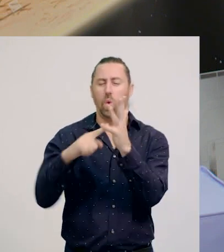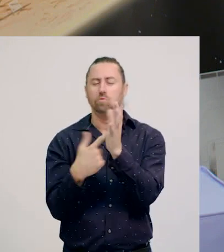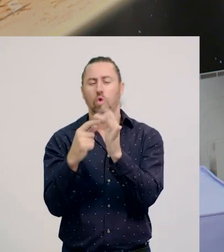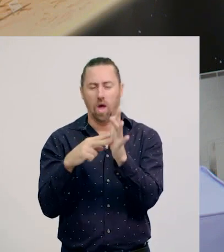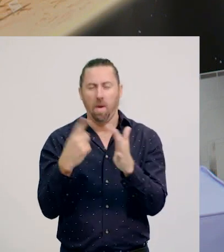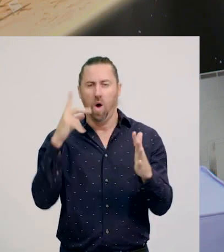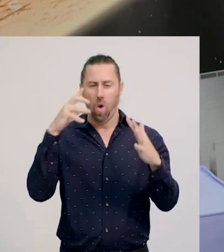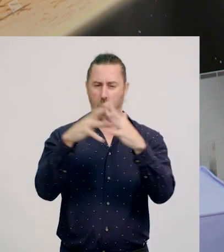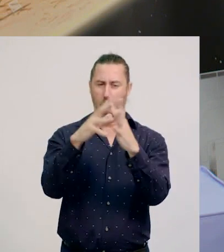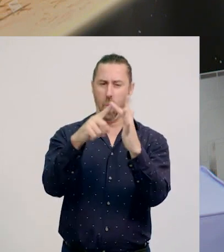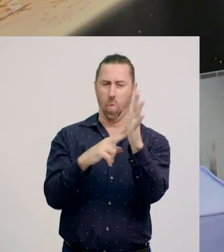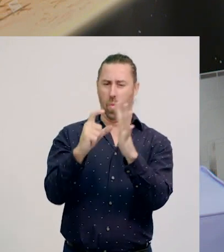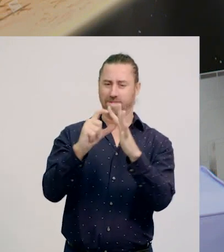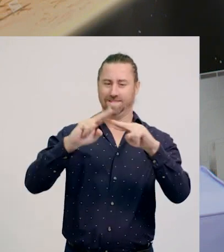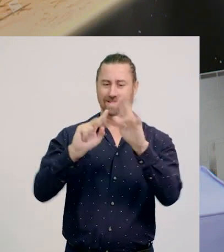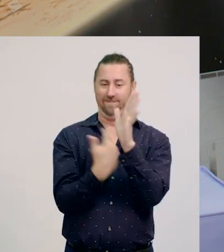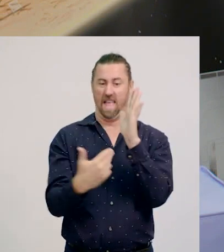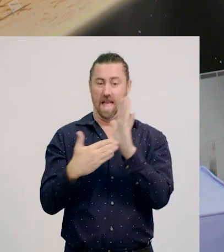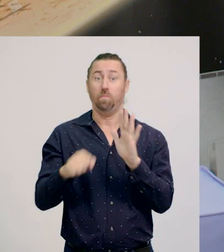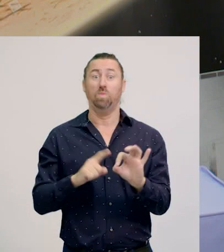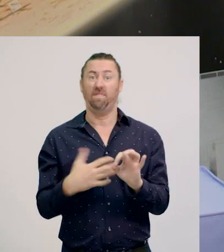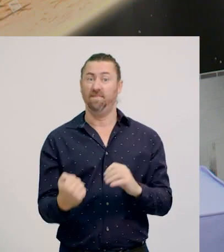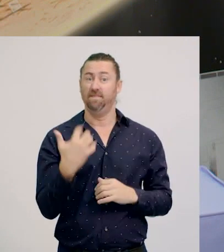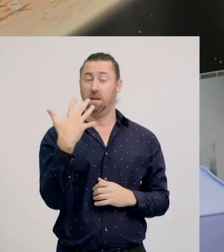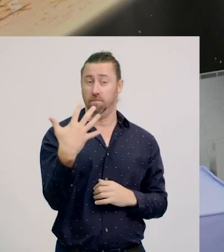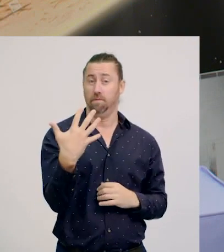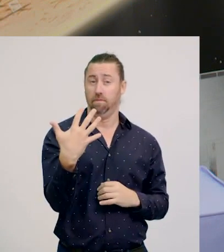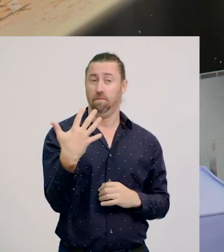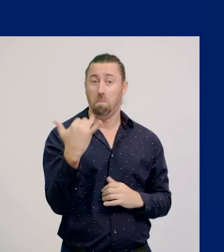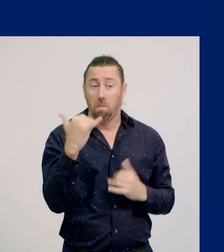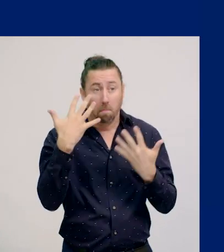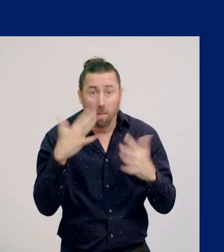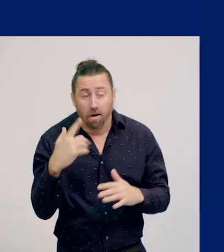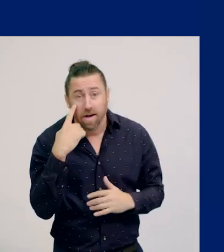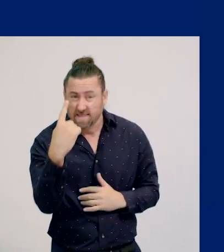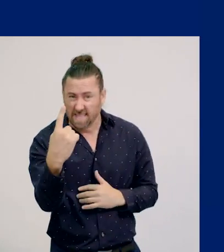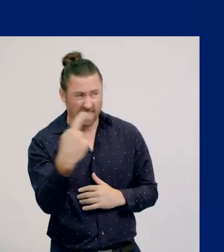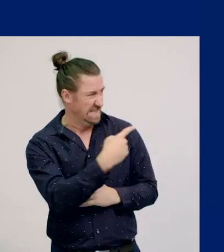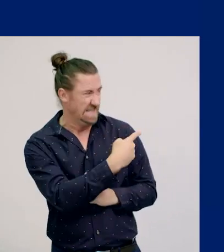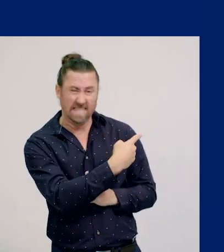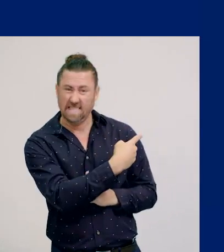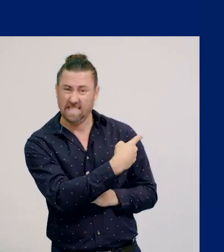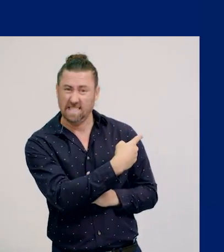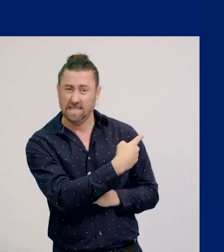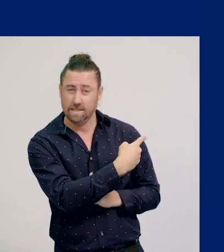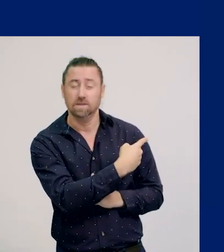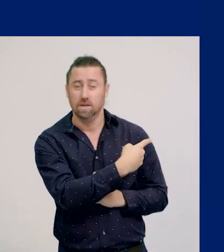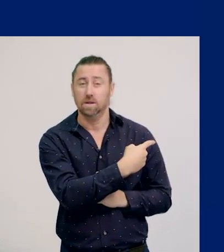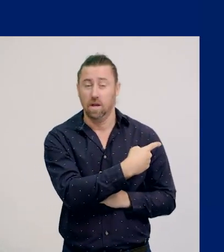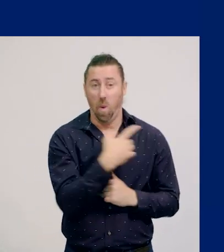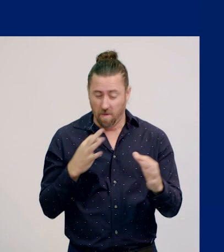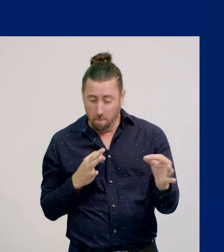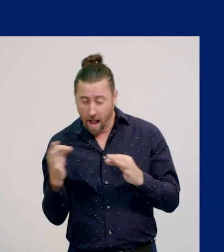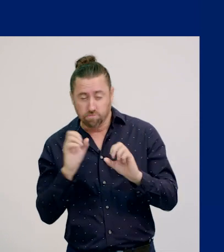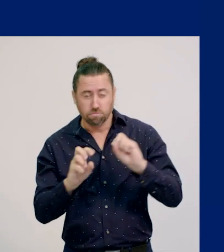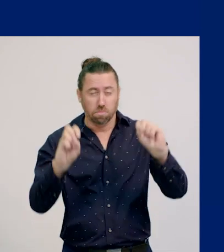wind farm. There are 5 wind farms in Queensland, and you may have seen them. They look like this one. Around 15 more